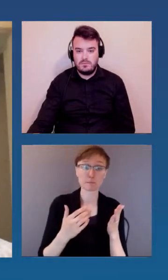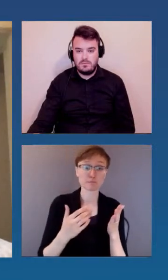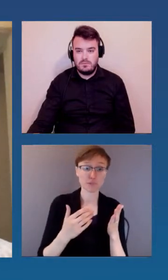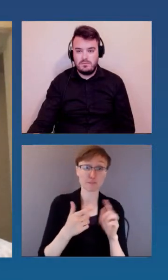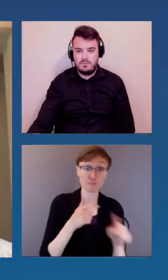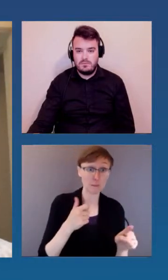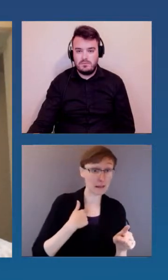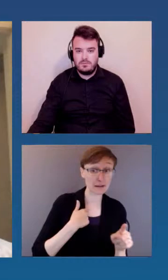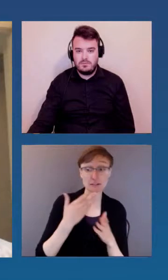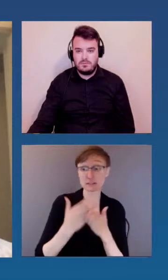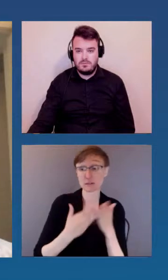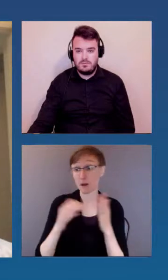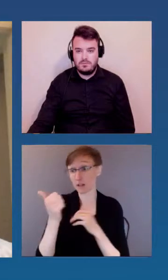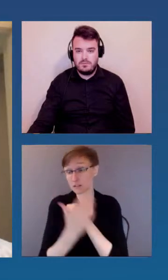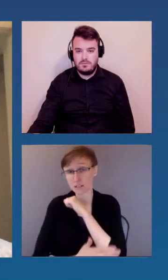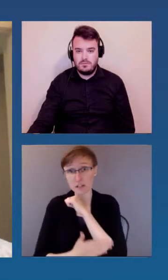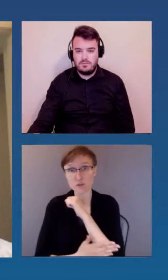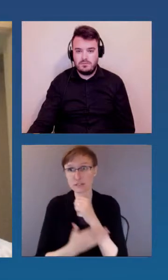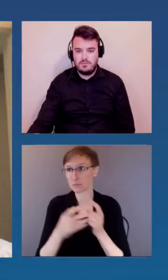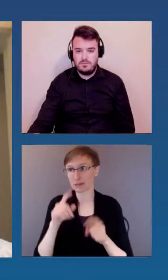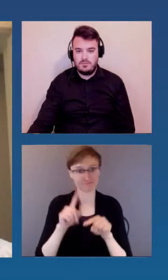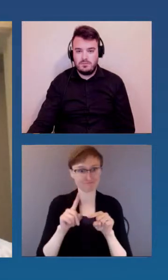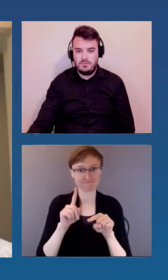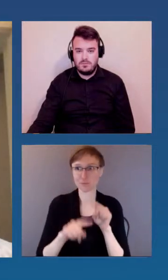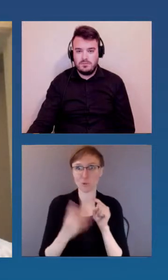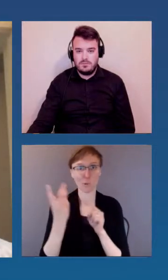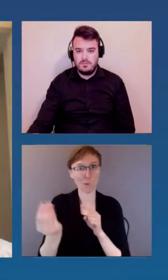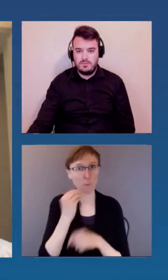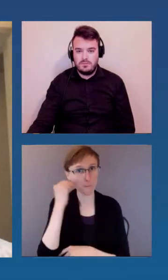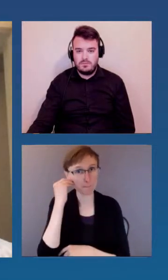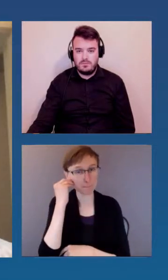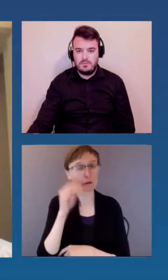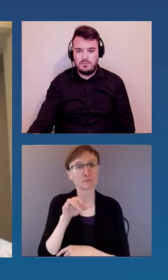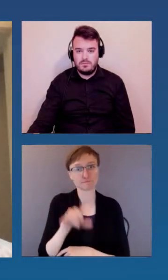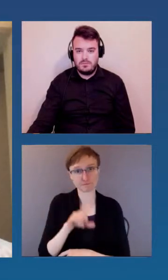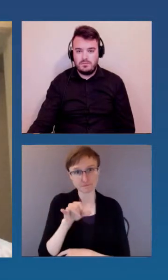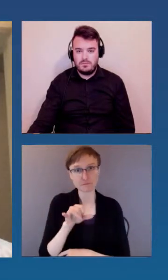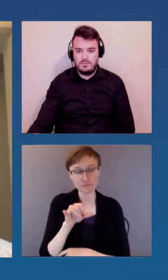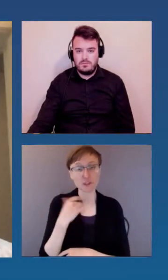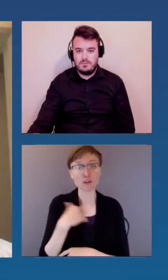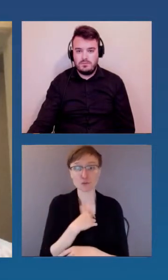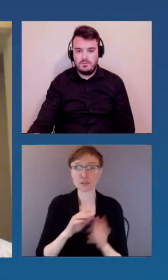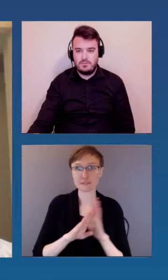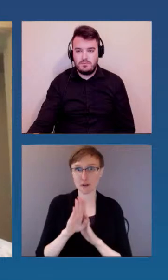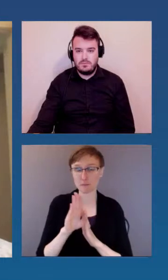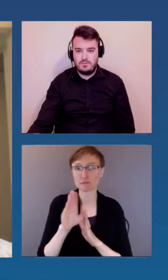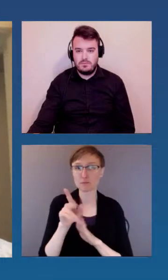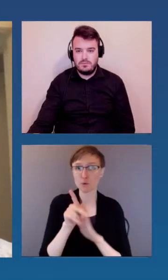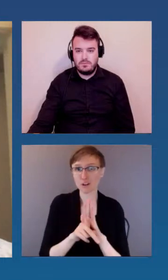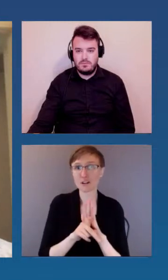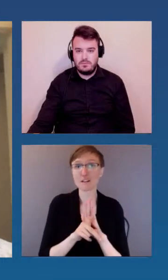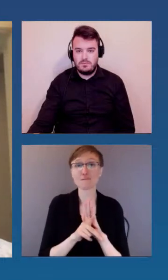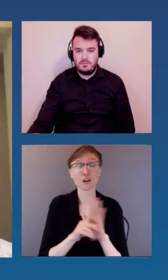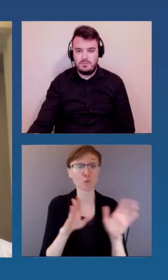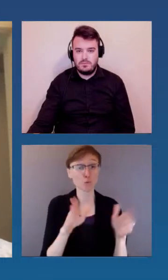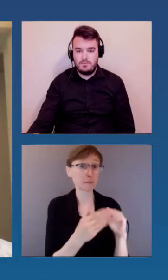Maybe I can start at Carleton first. We've had students in residence throughout the summer, so we've had the chance to